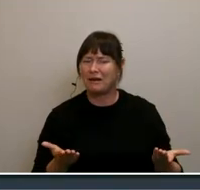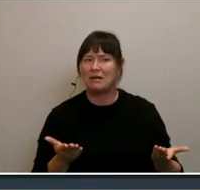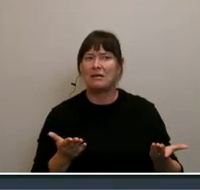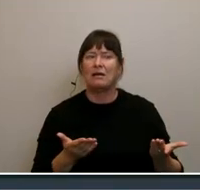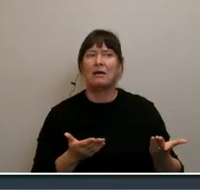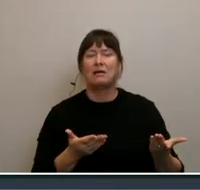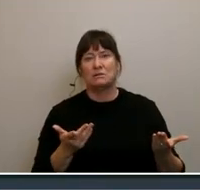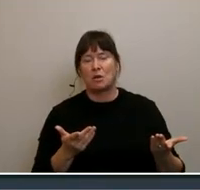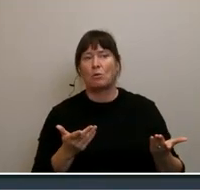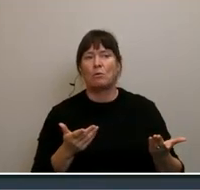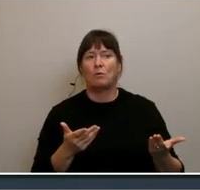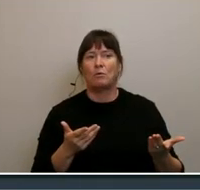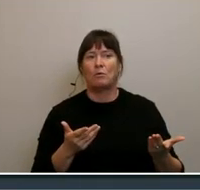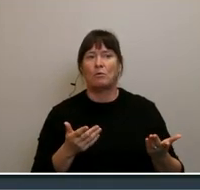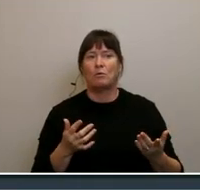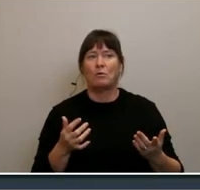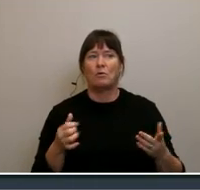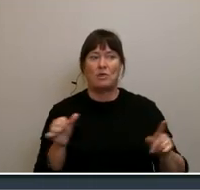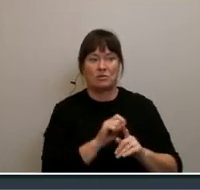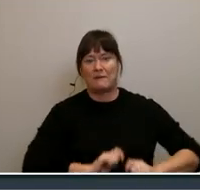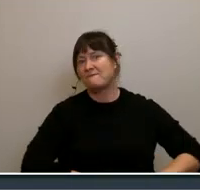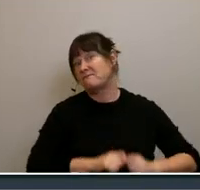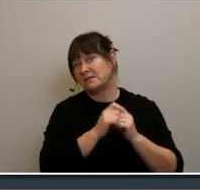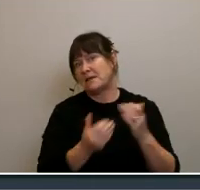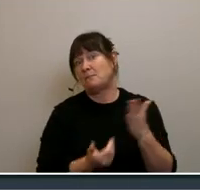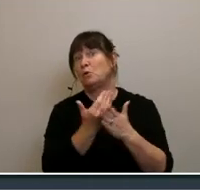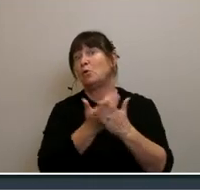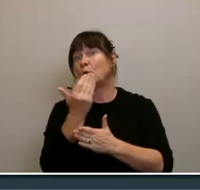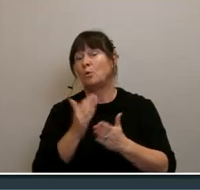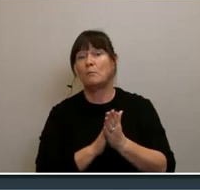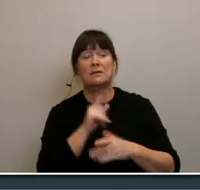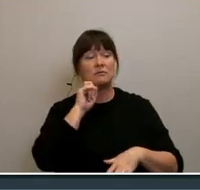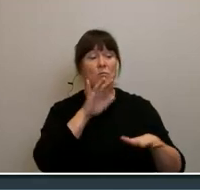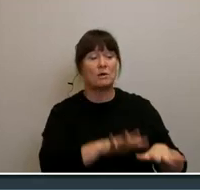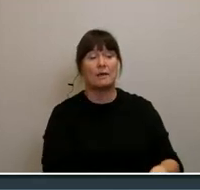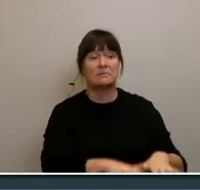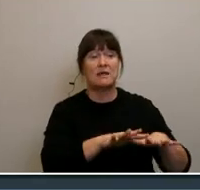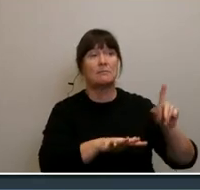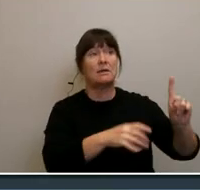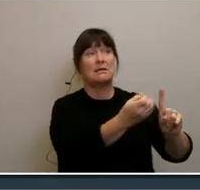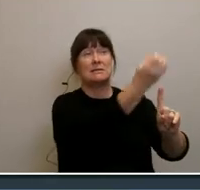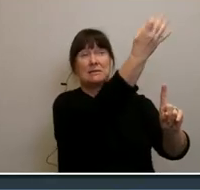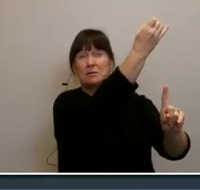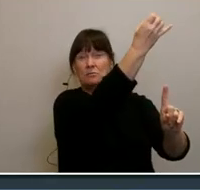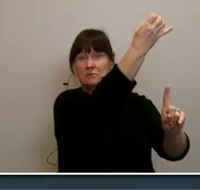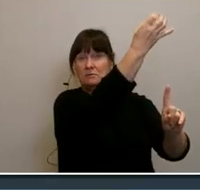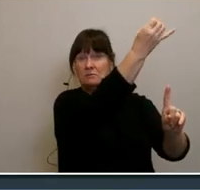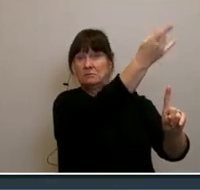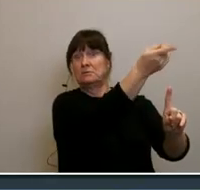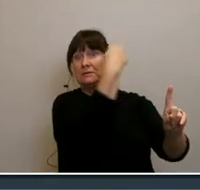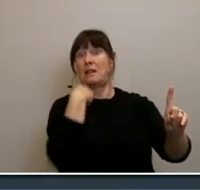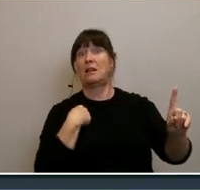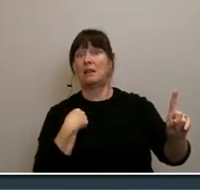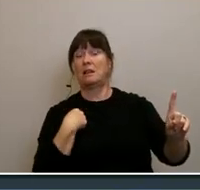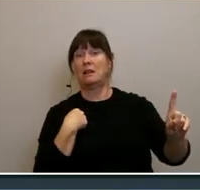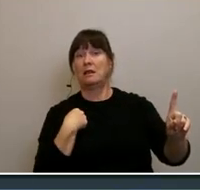So I believe that should be overhauled, and so at some stage the water comes up, something signal. Now I understand